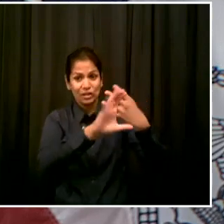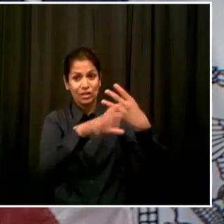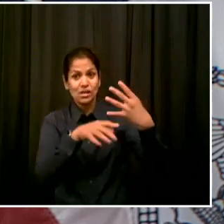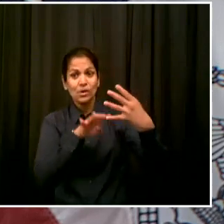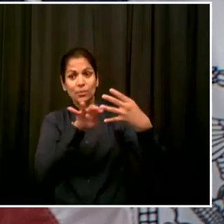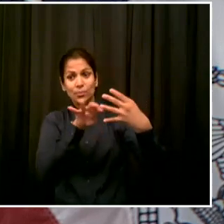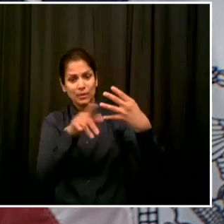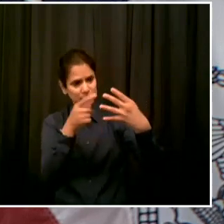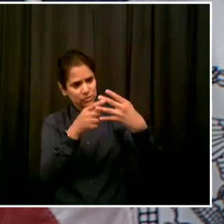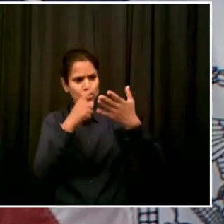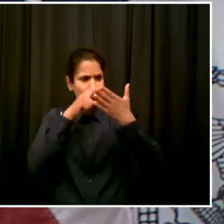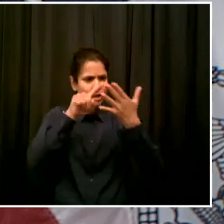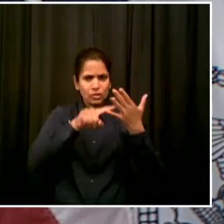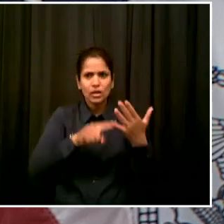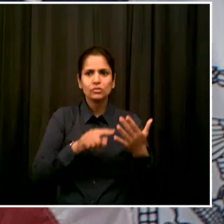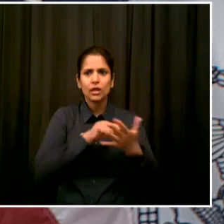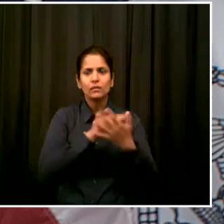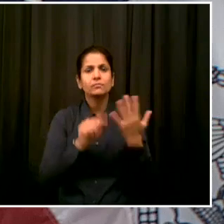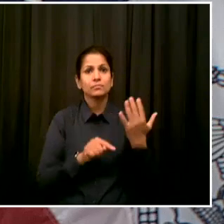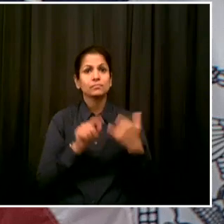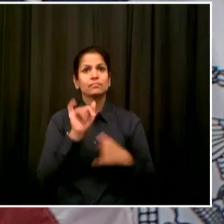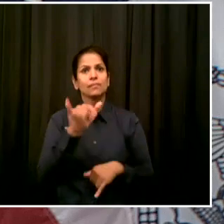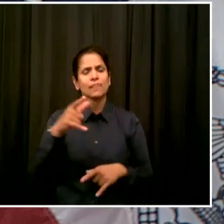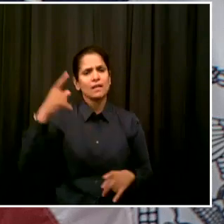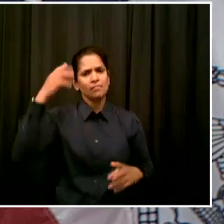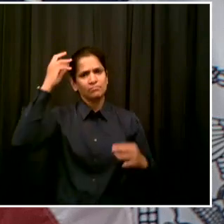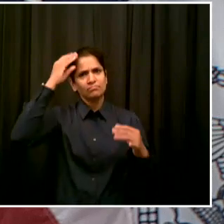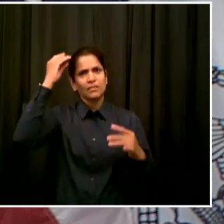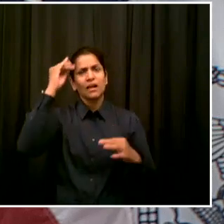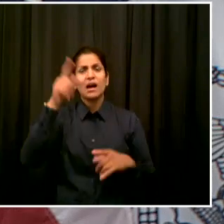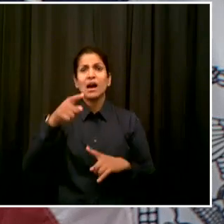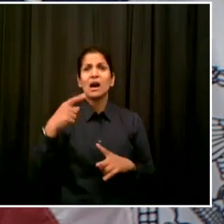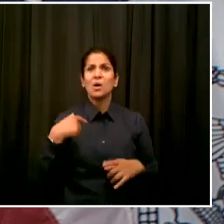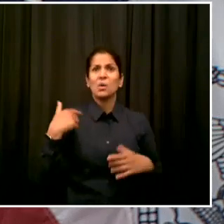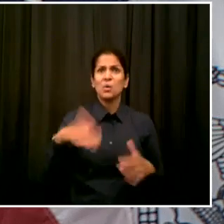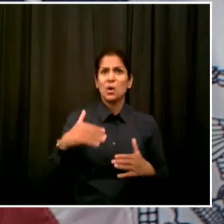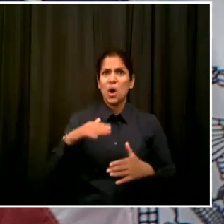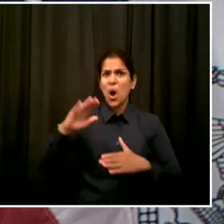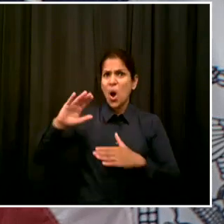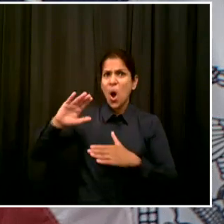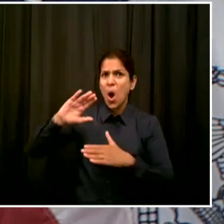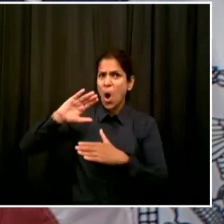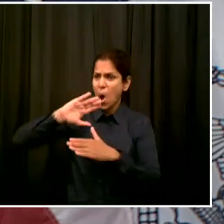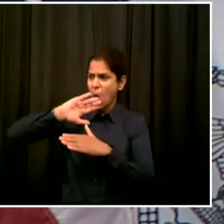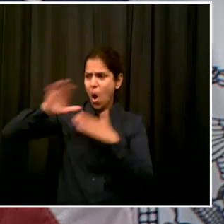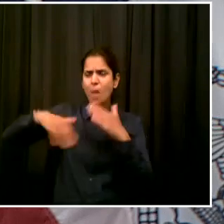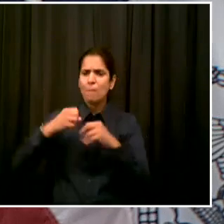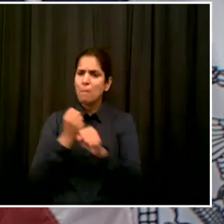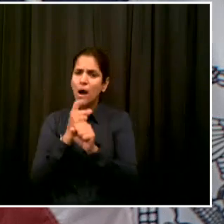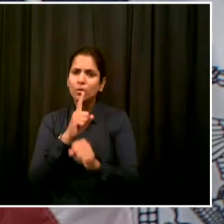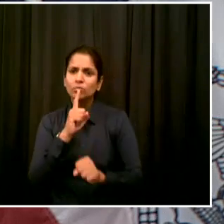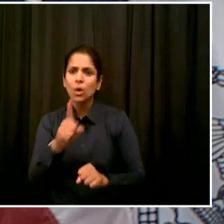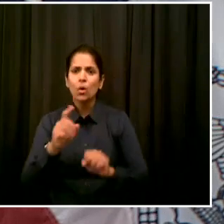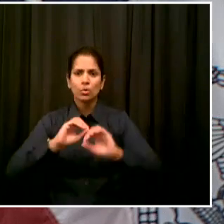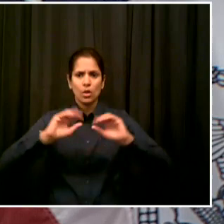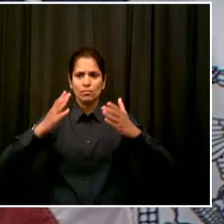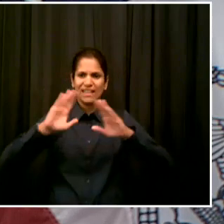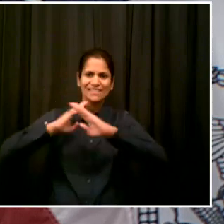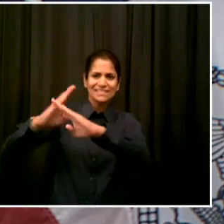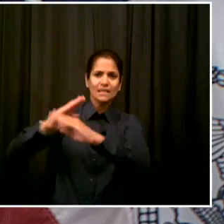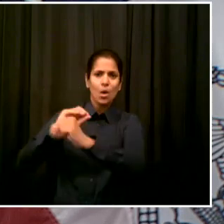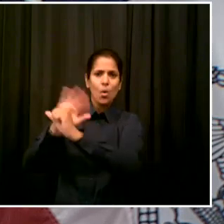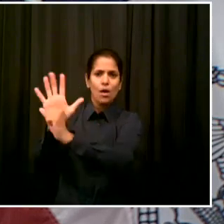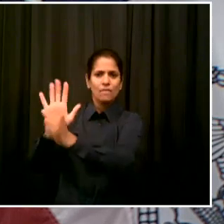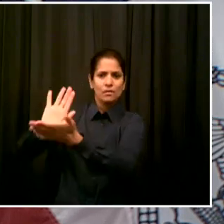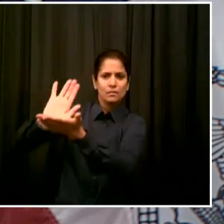this new information we're getting from the scientific community. We're going to have more to say on that in the coming days. But it's a very good point to say